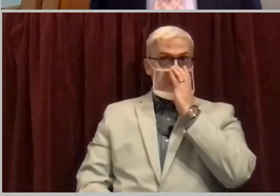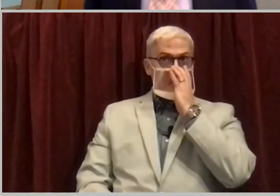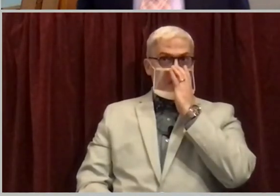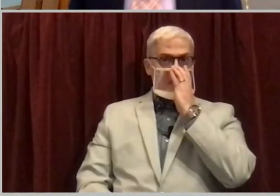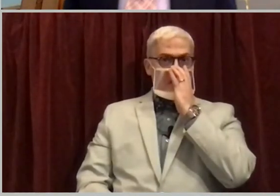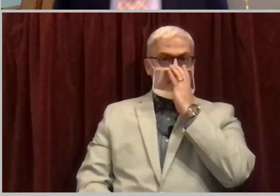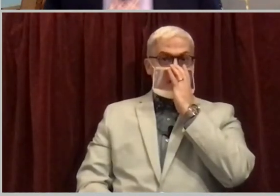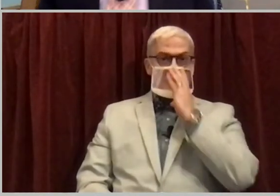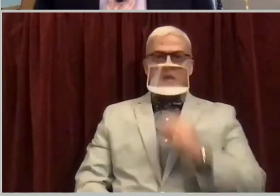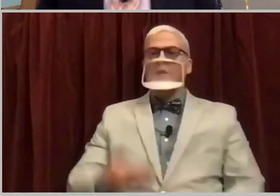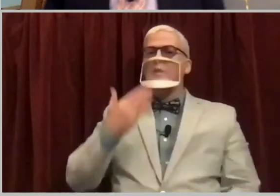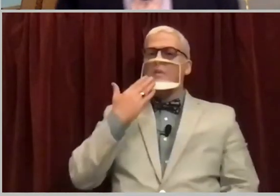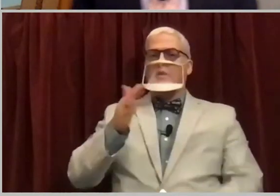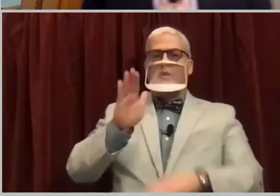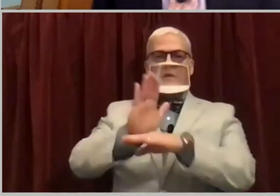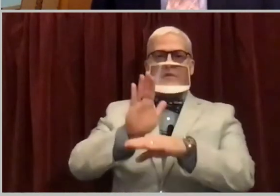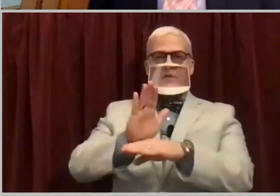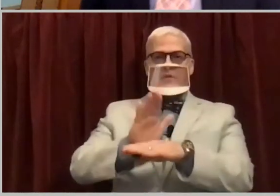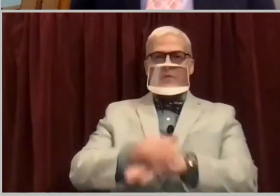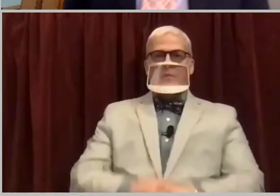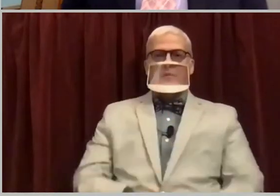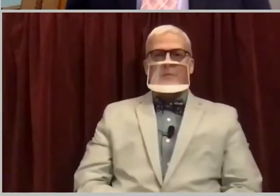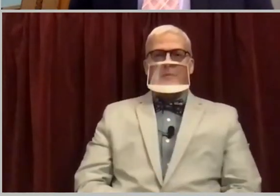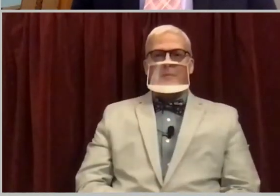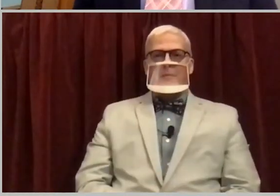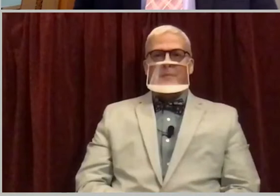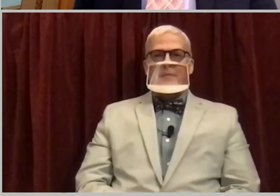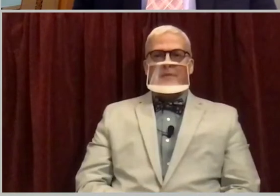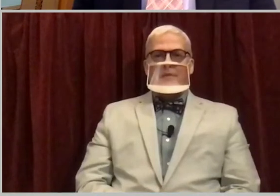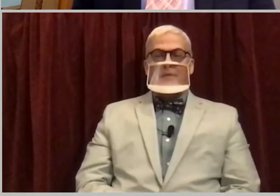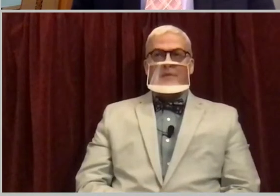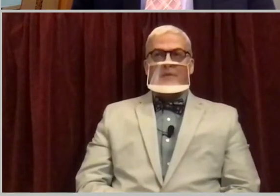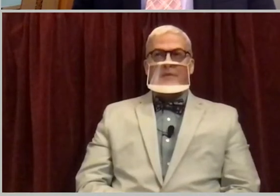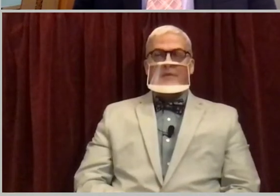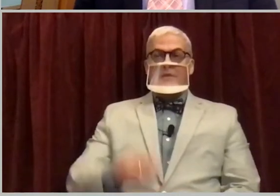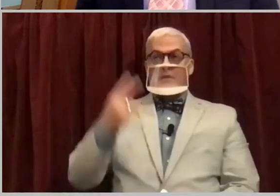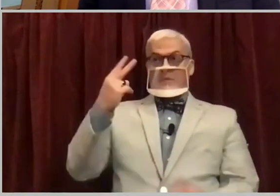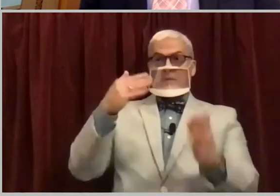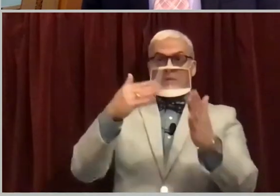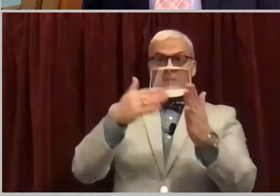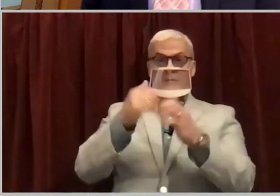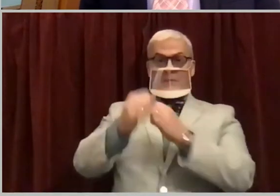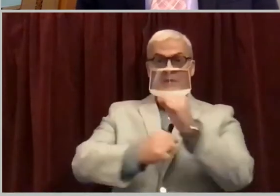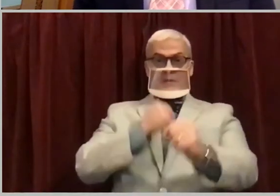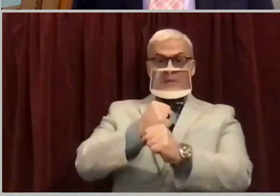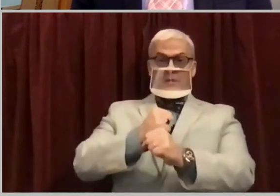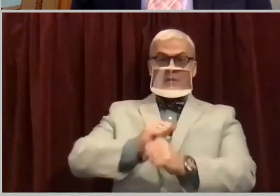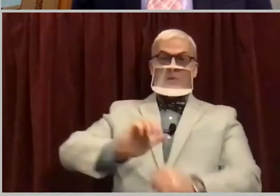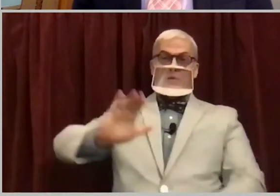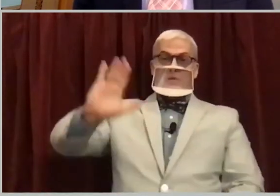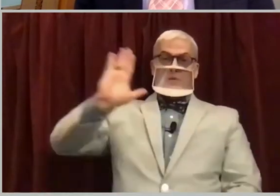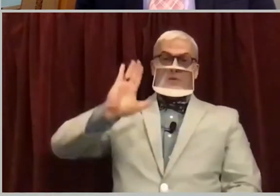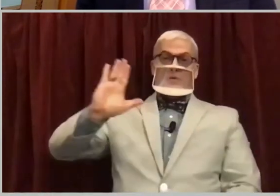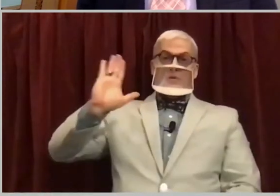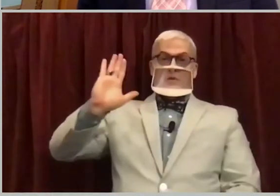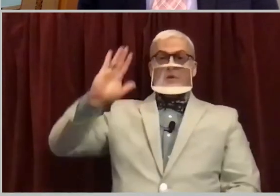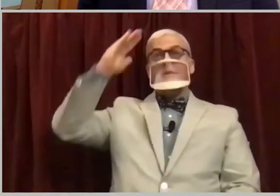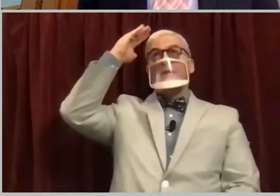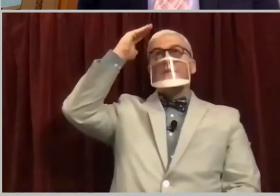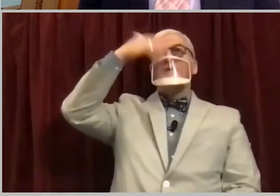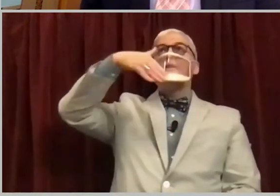Good afternoon, everyone. Good afternoon. So a little over 2,000 years ago, the Son of the Most High